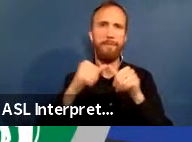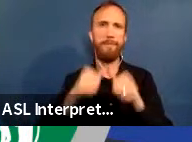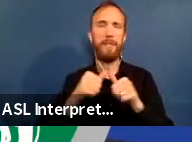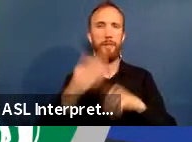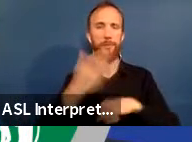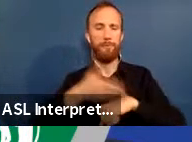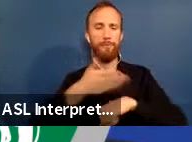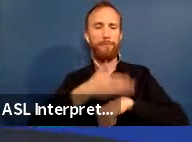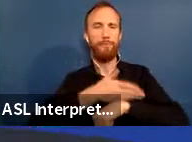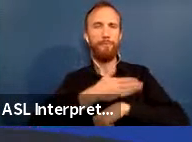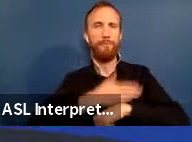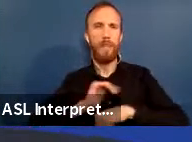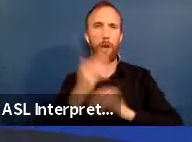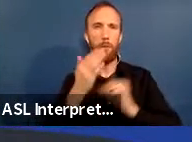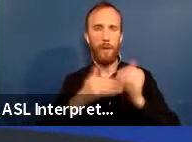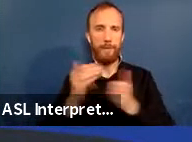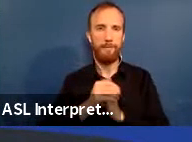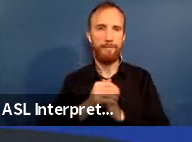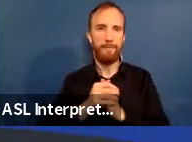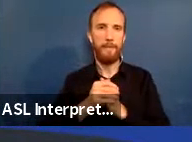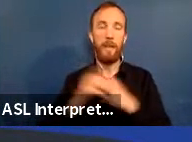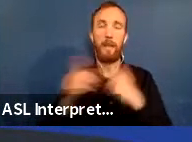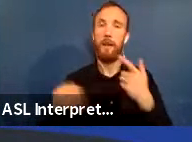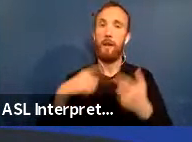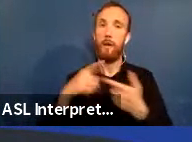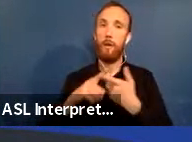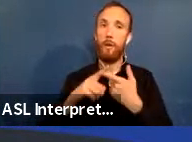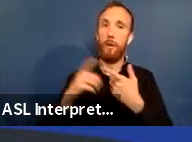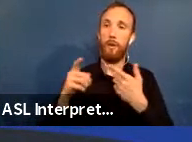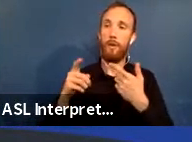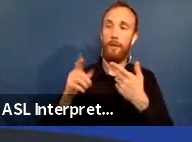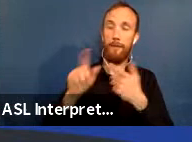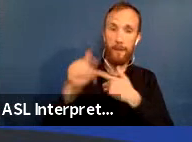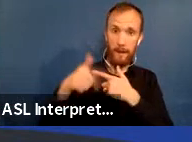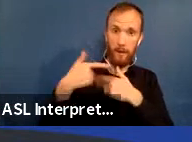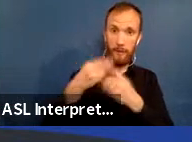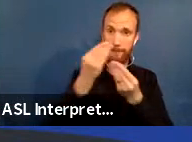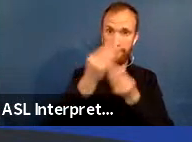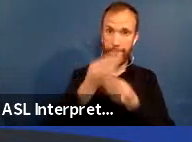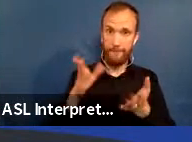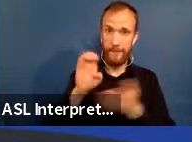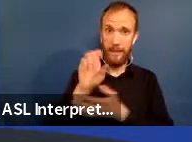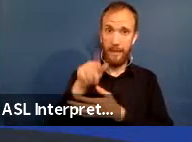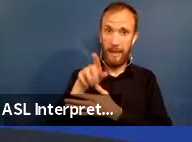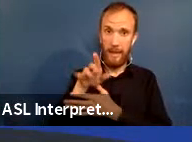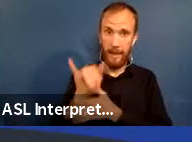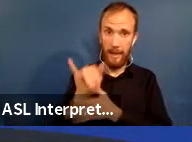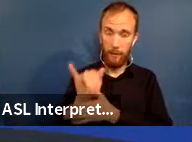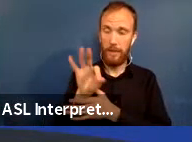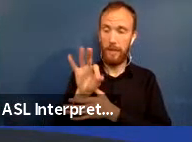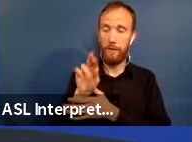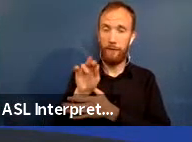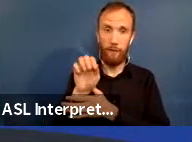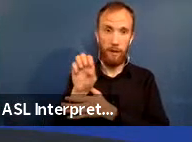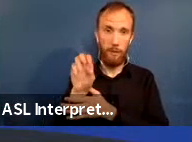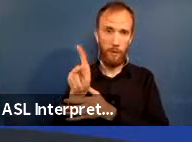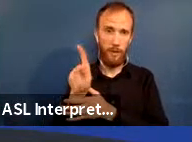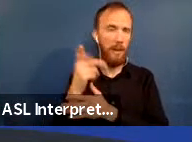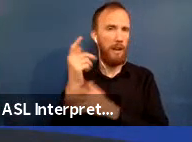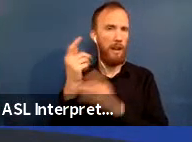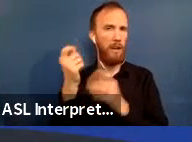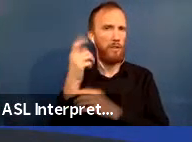Schools. Soon after we release our CPS equity framework, and in the vision and in the framework, that definition for equity is the